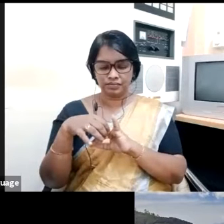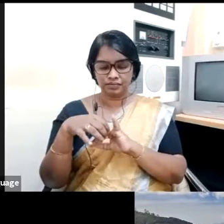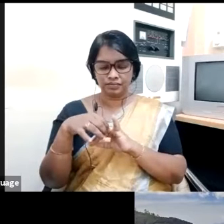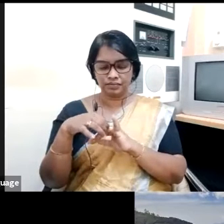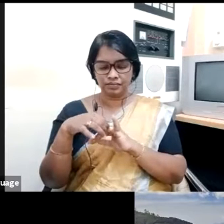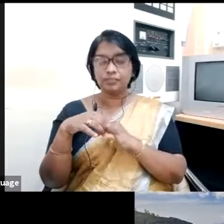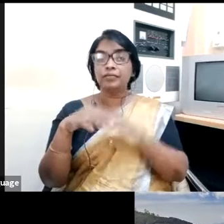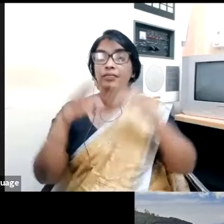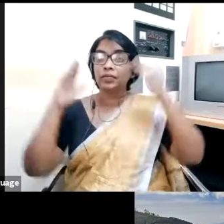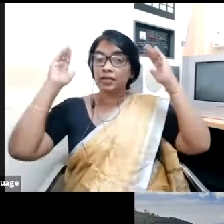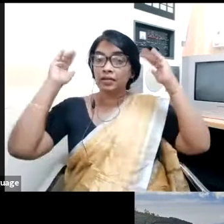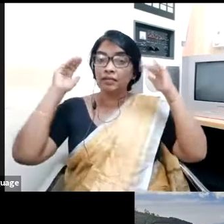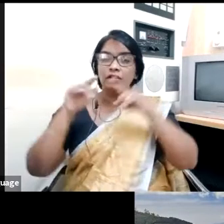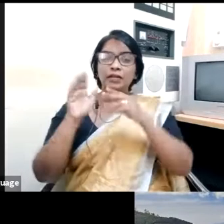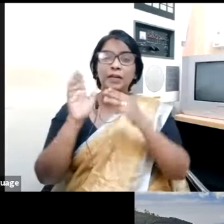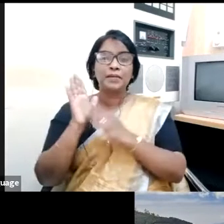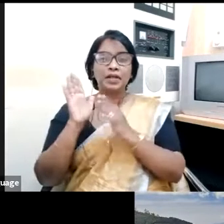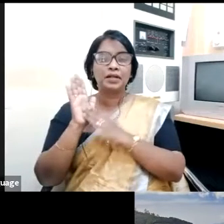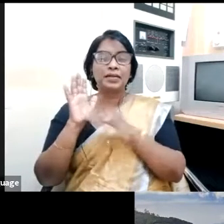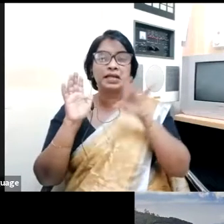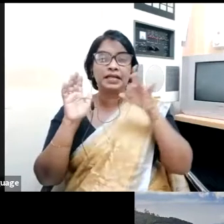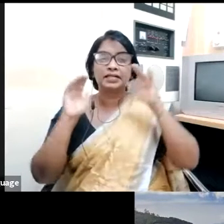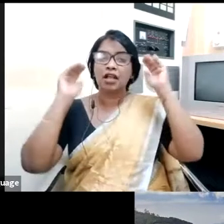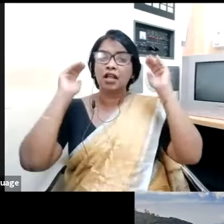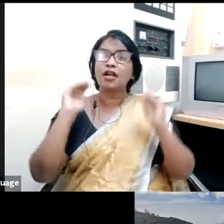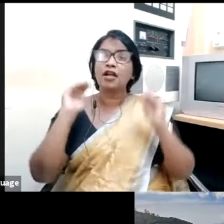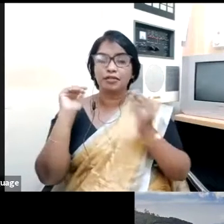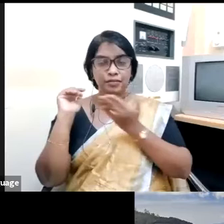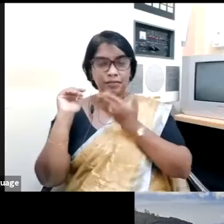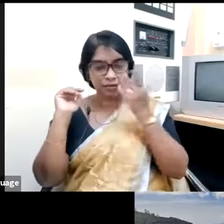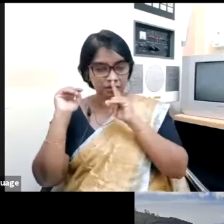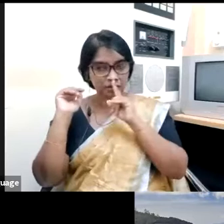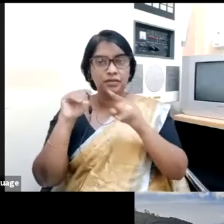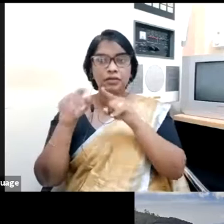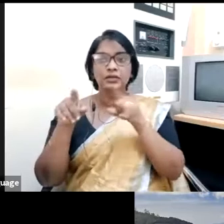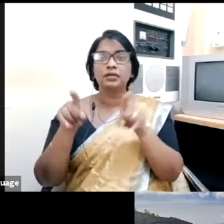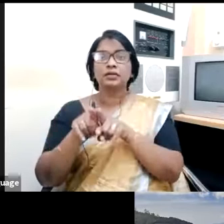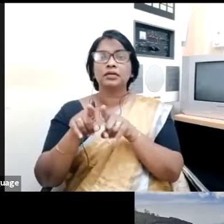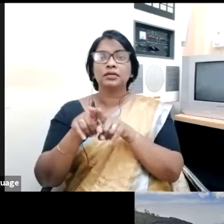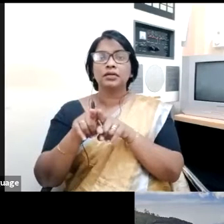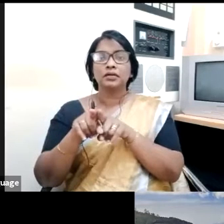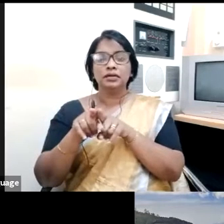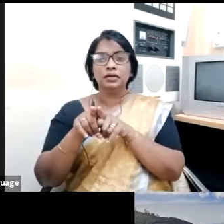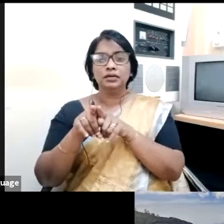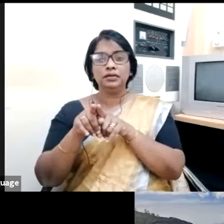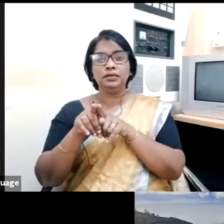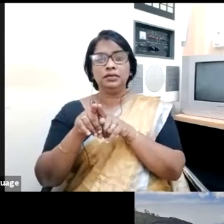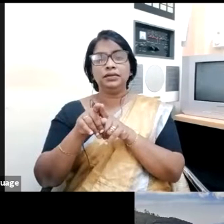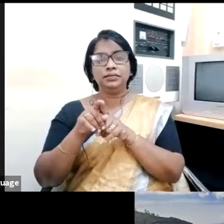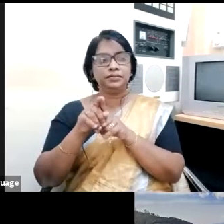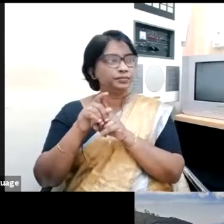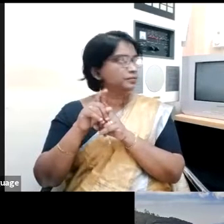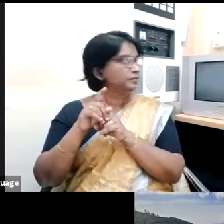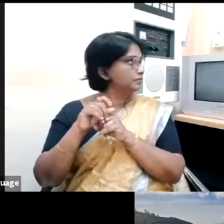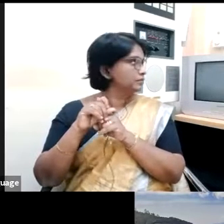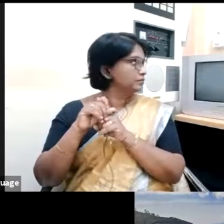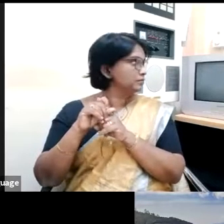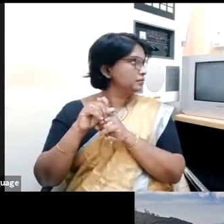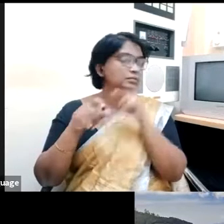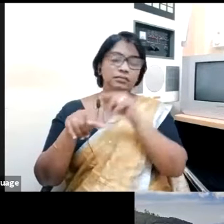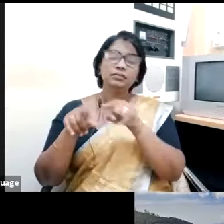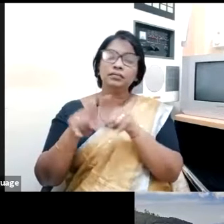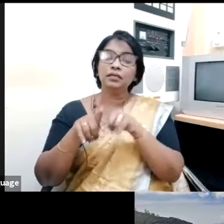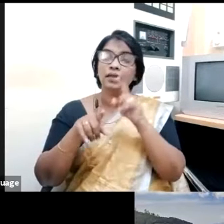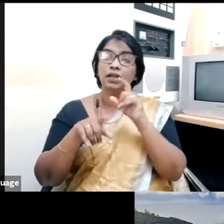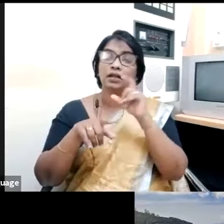the yields. Only silver lining is increase in ambient carbon dioxide. They have projected